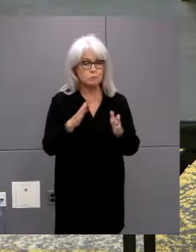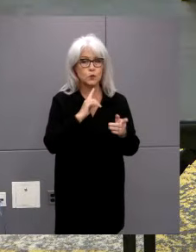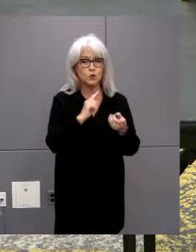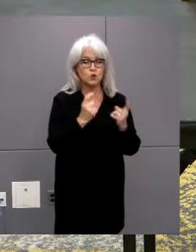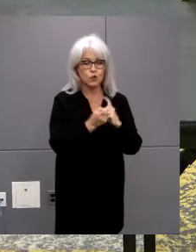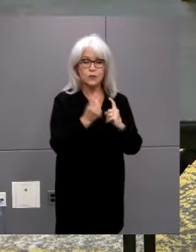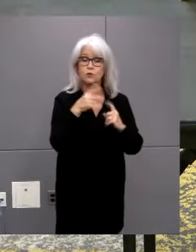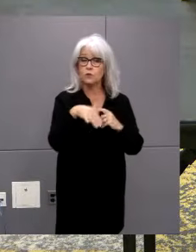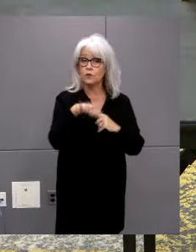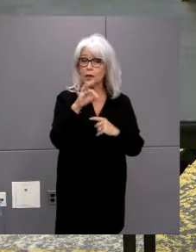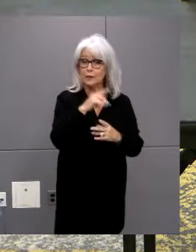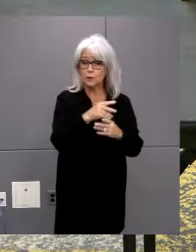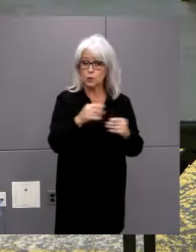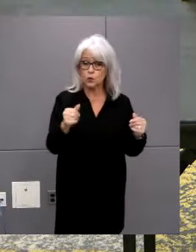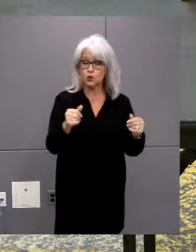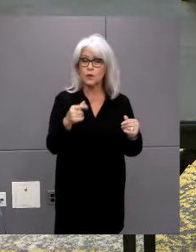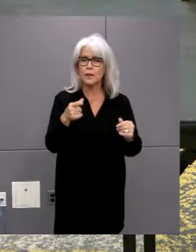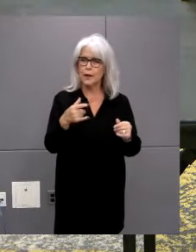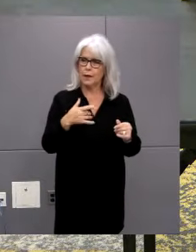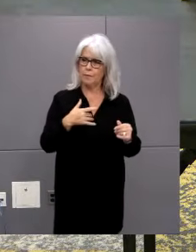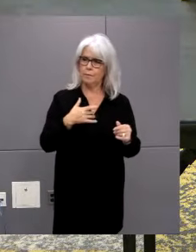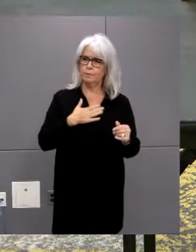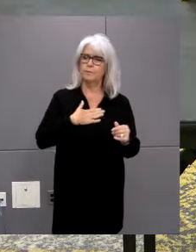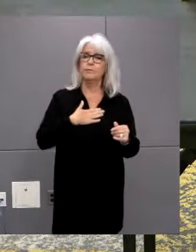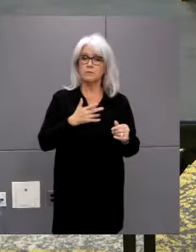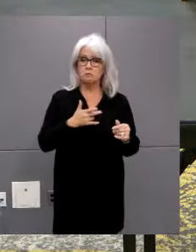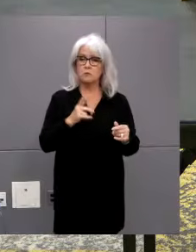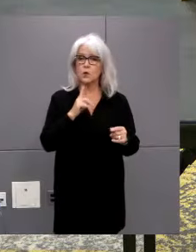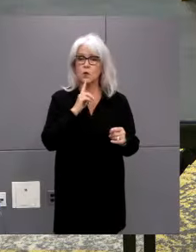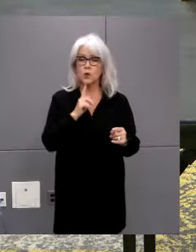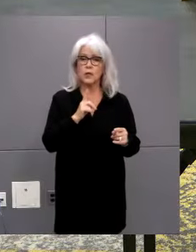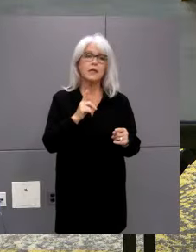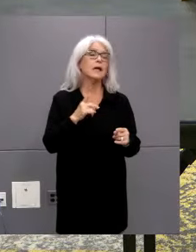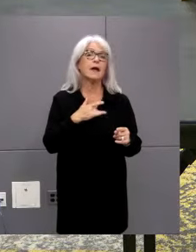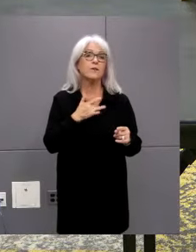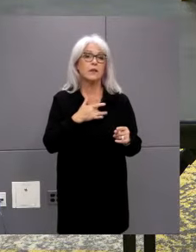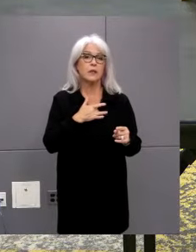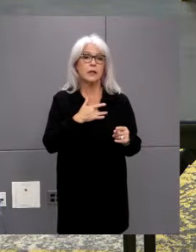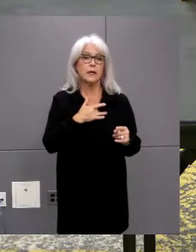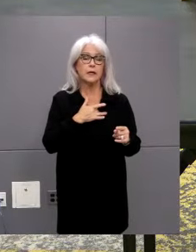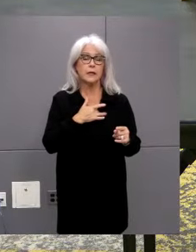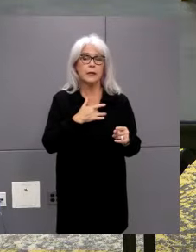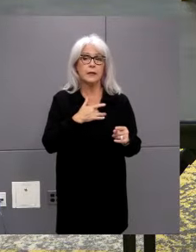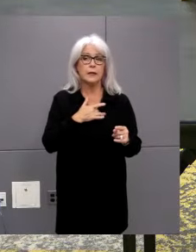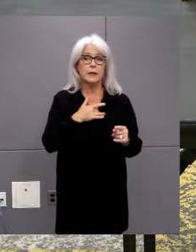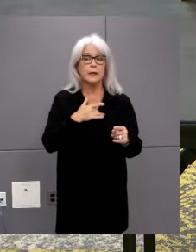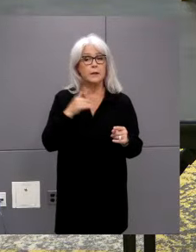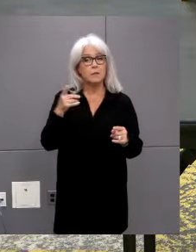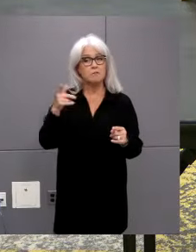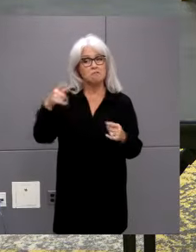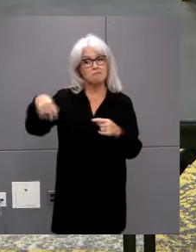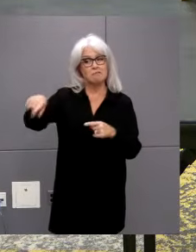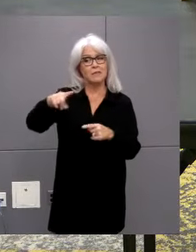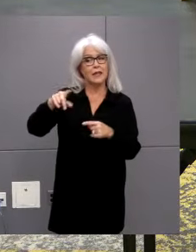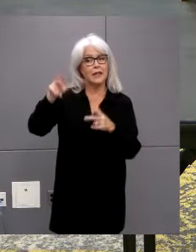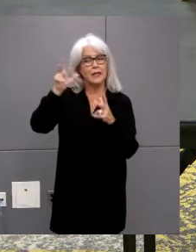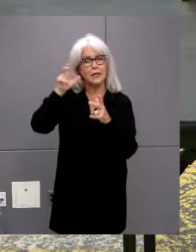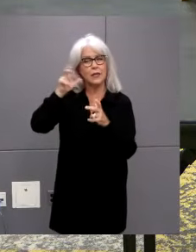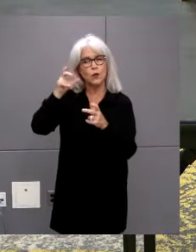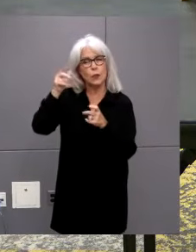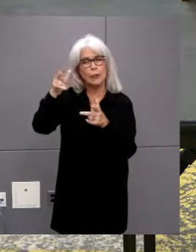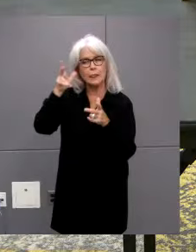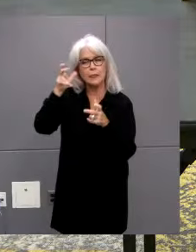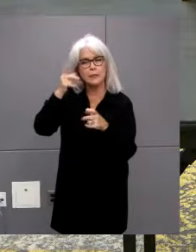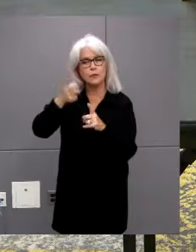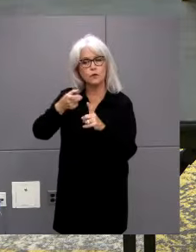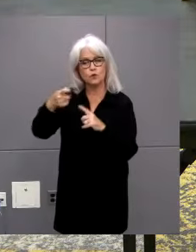a solution. So this shows how really you hear students. And